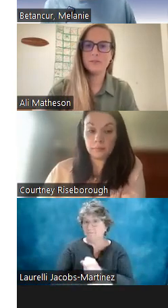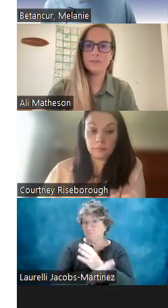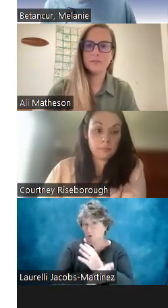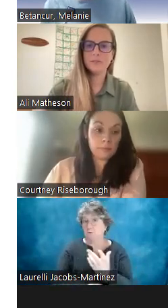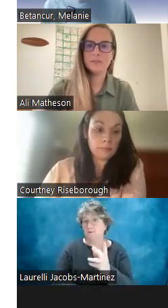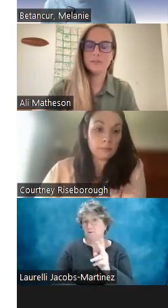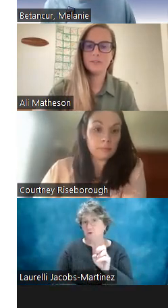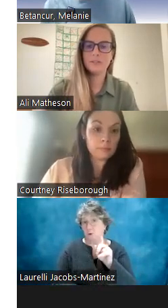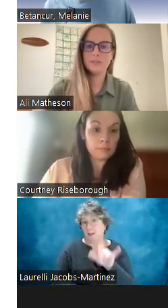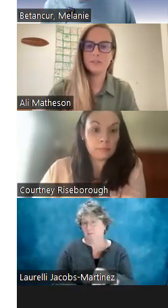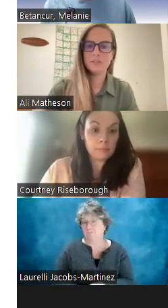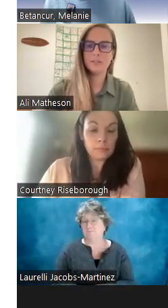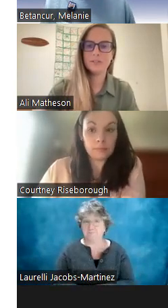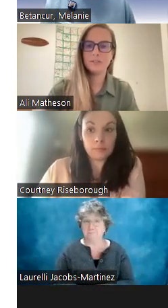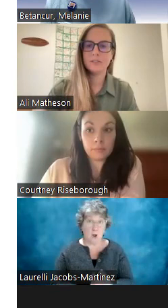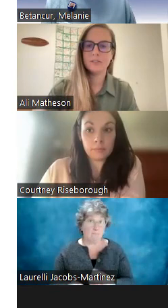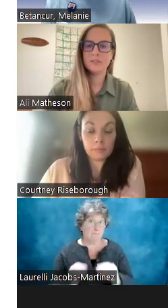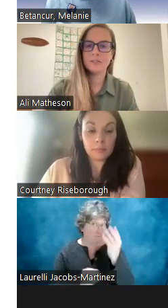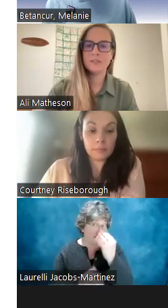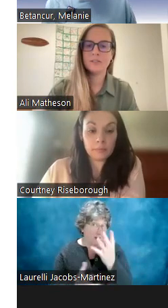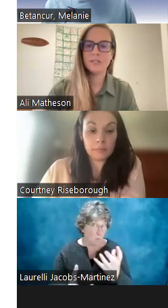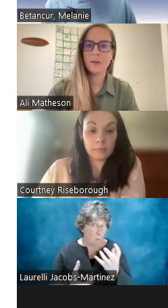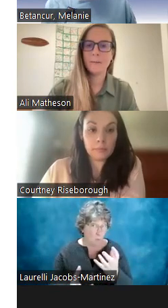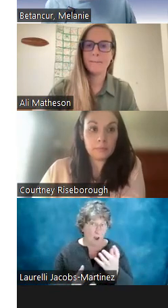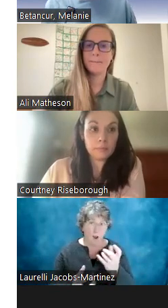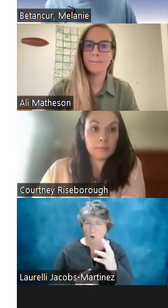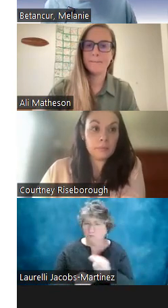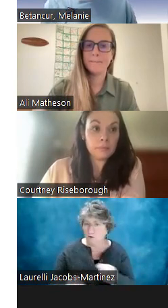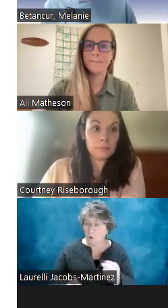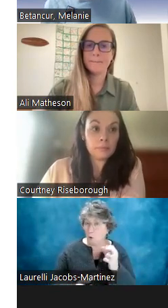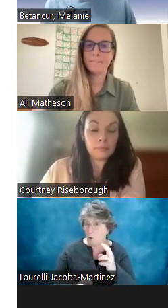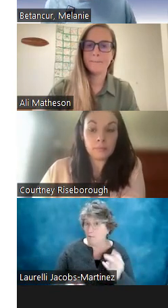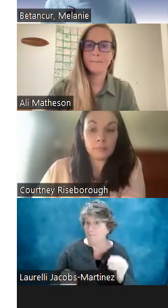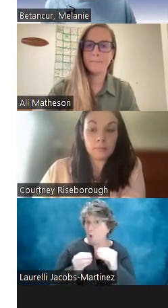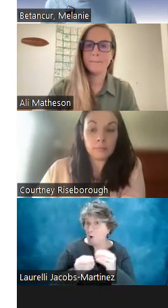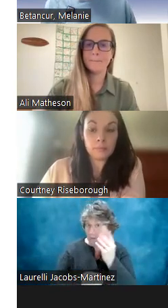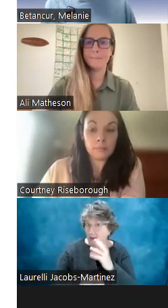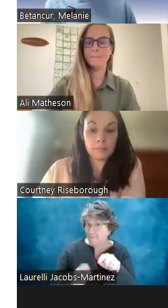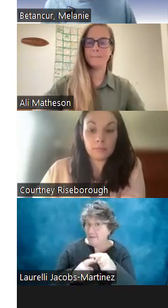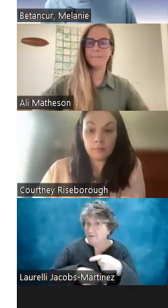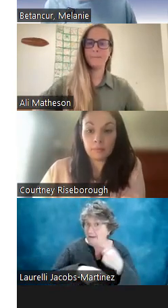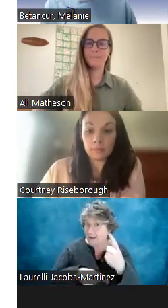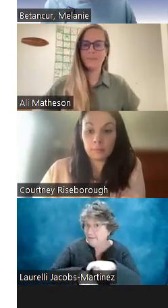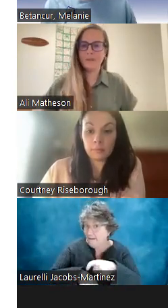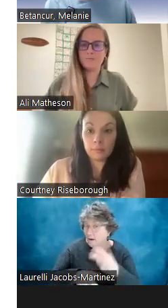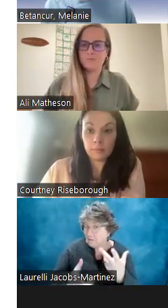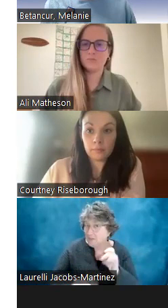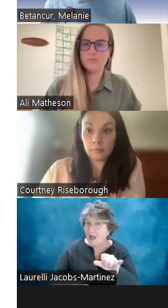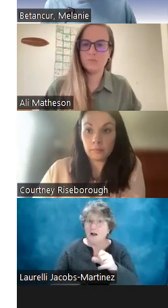these groups and other resources, or for additional dates and times, please call